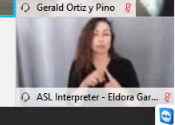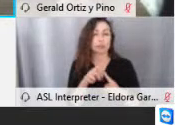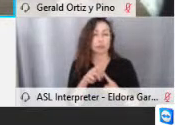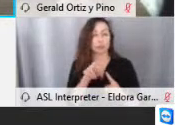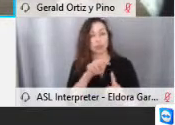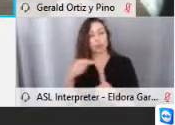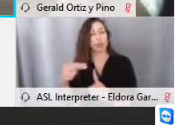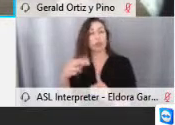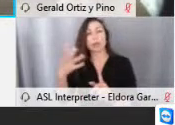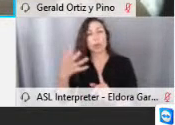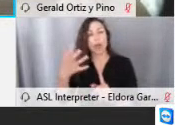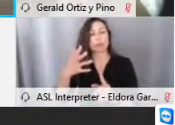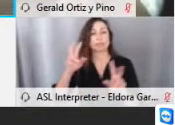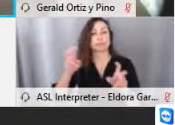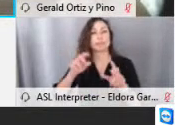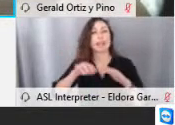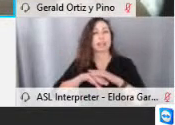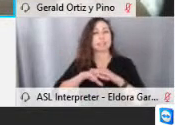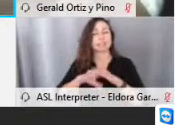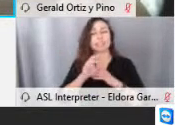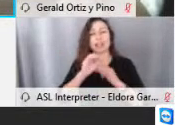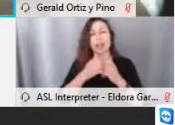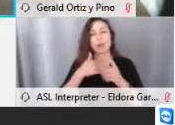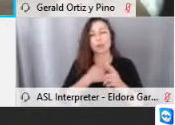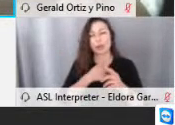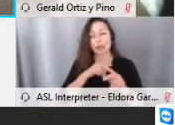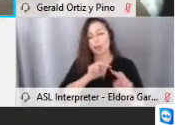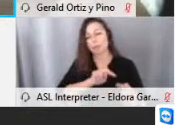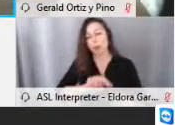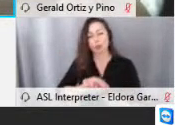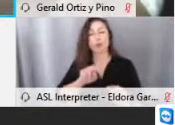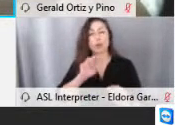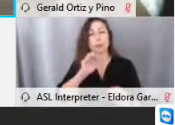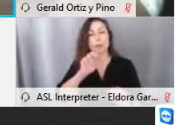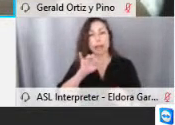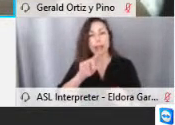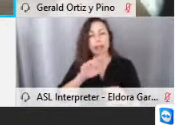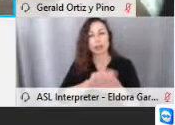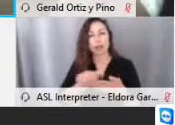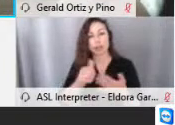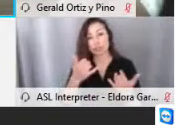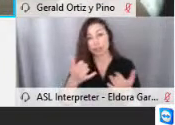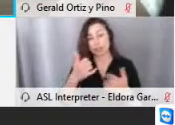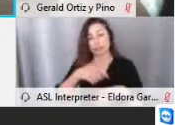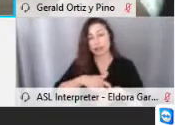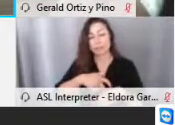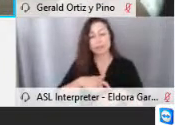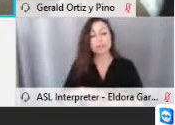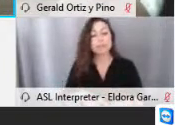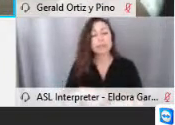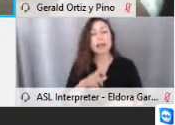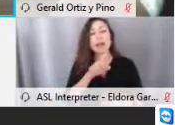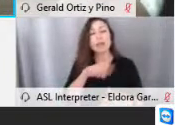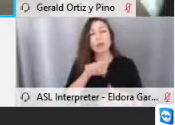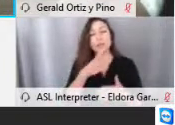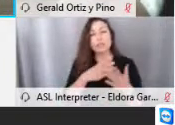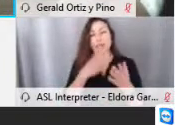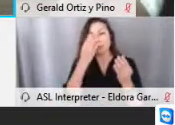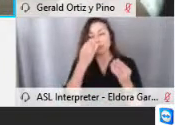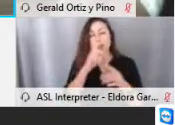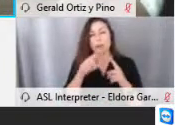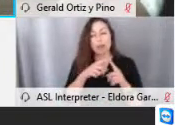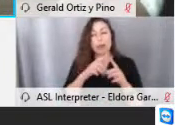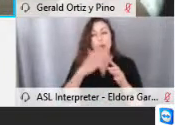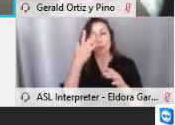access, and also how we're monitoring the use of Medicaid dollars at this time. These are some notes about why we